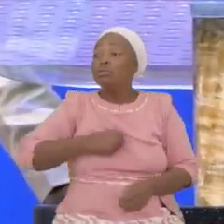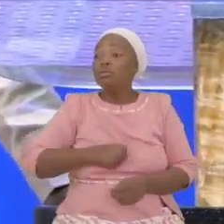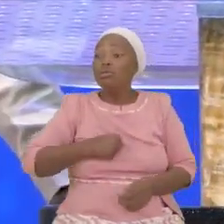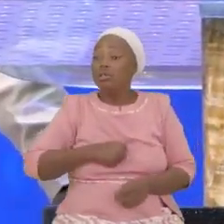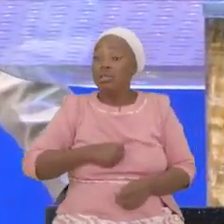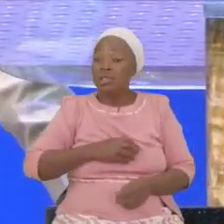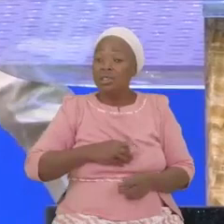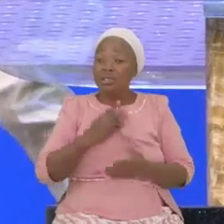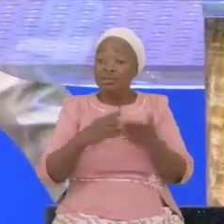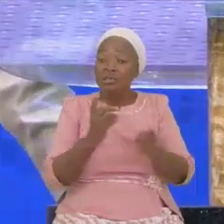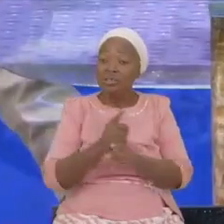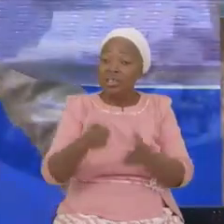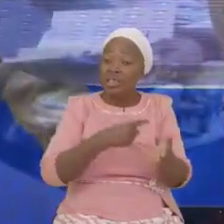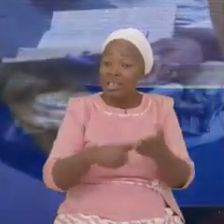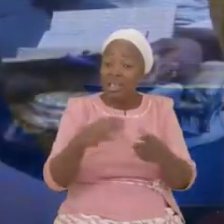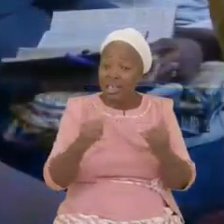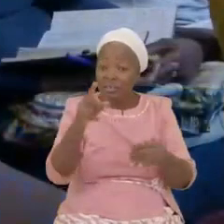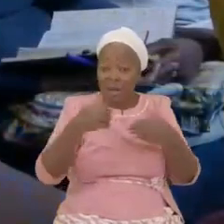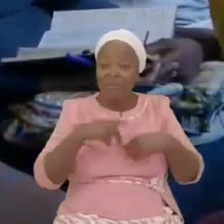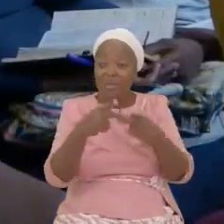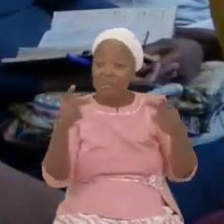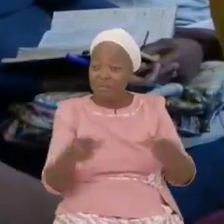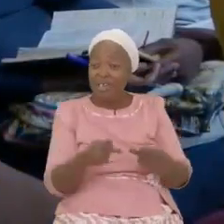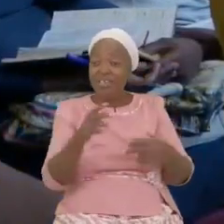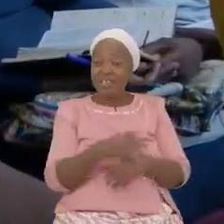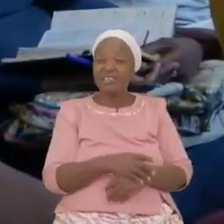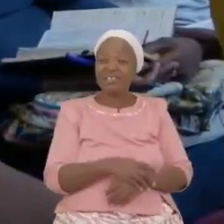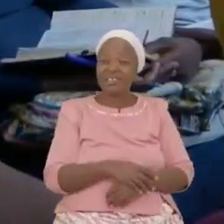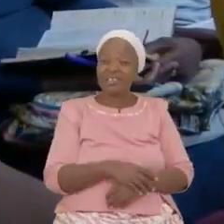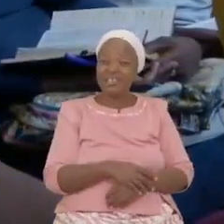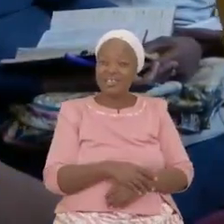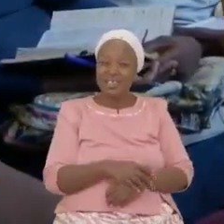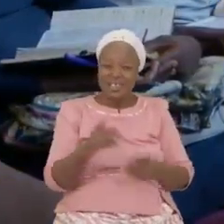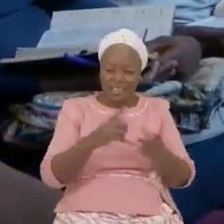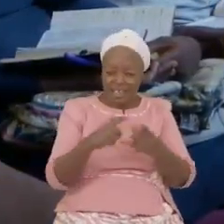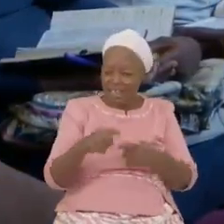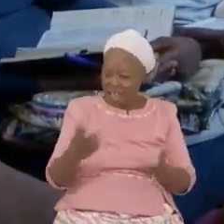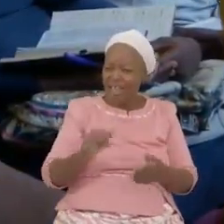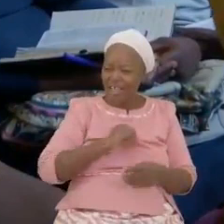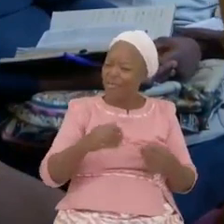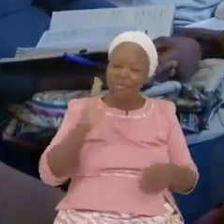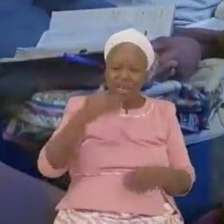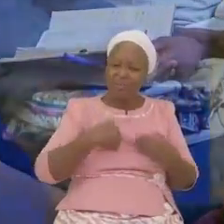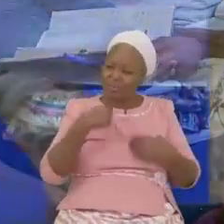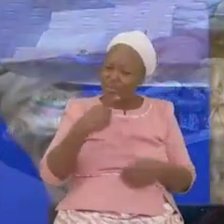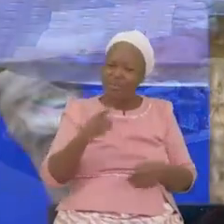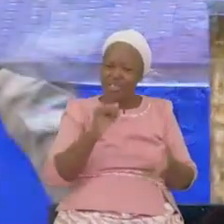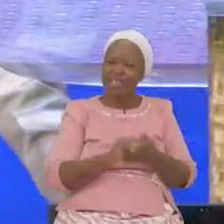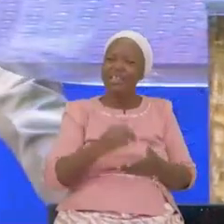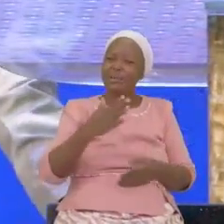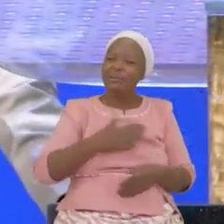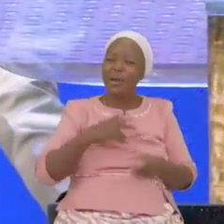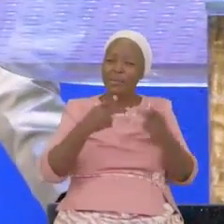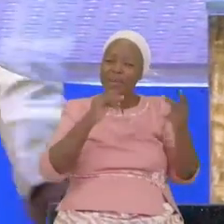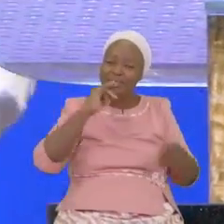canceled, and now you have a place. He said, I could have told you that my place